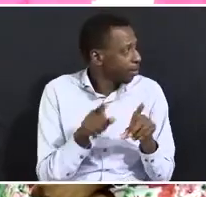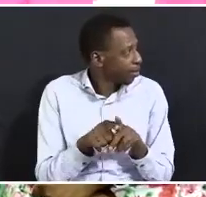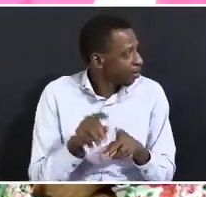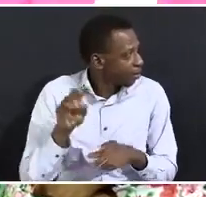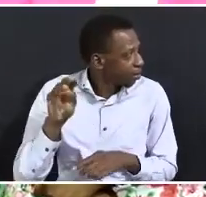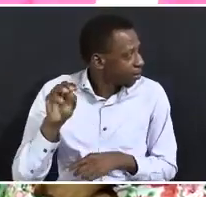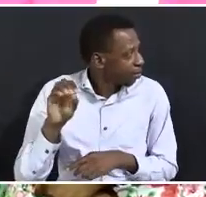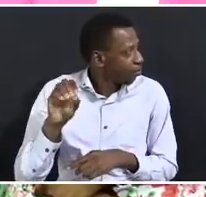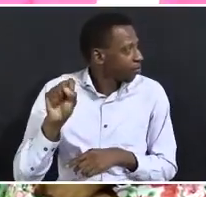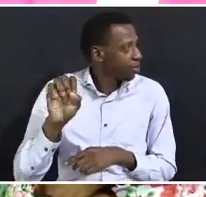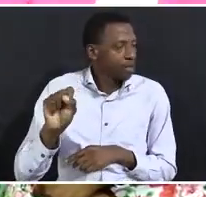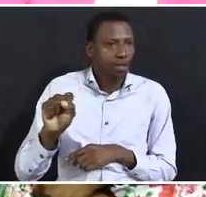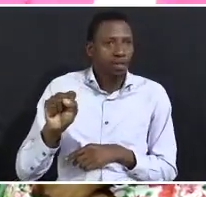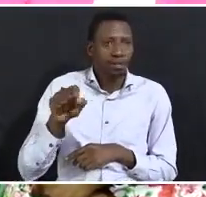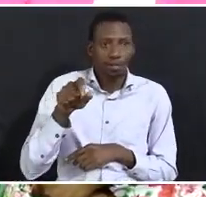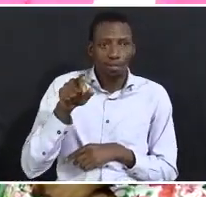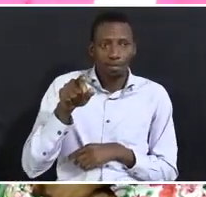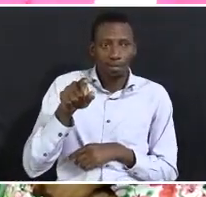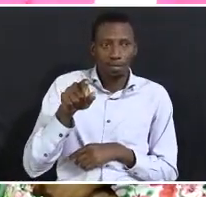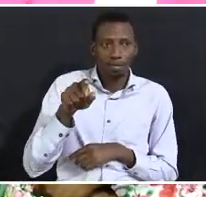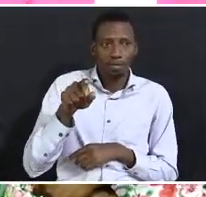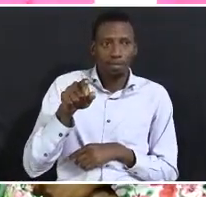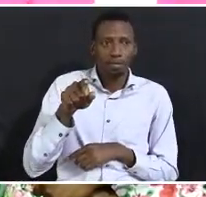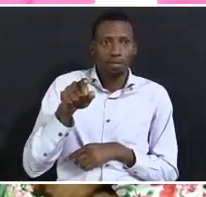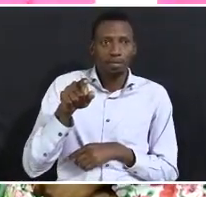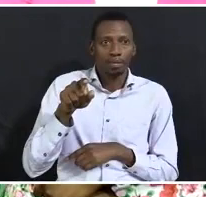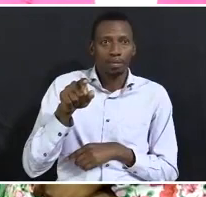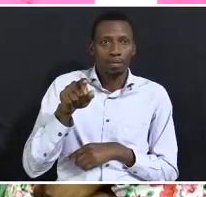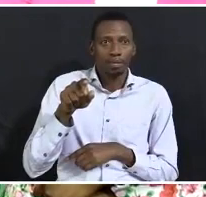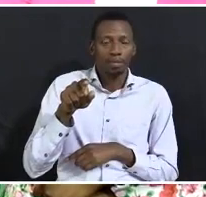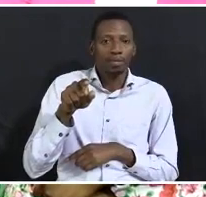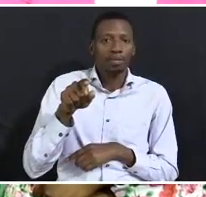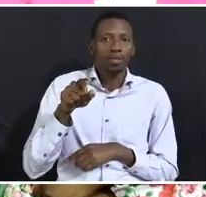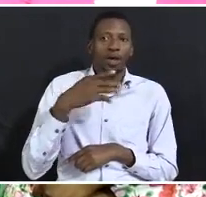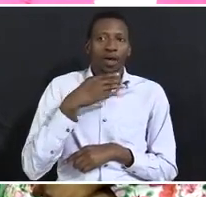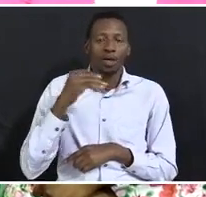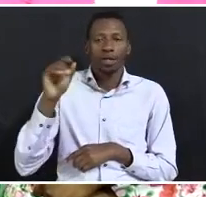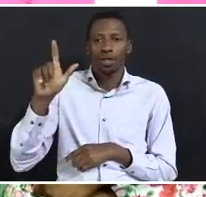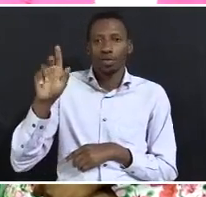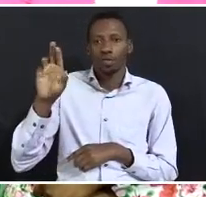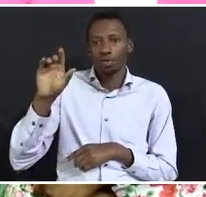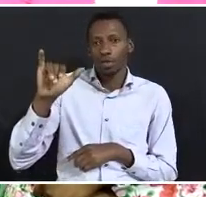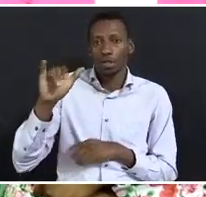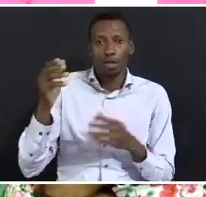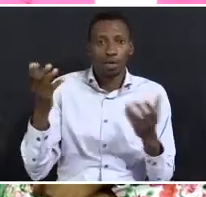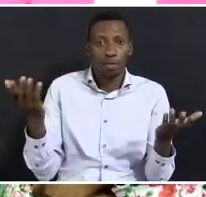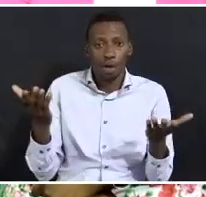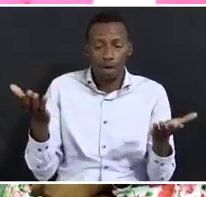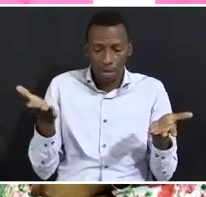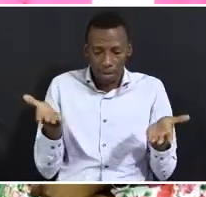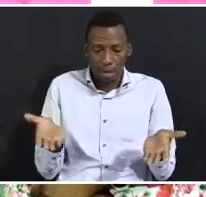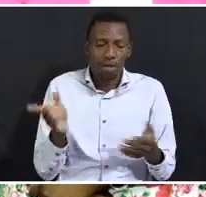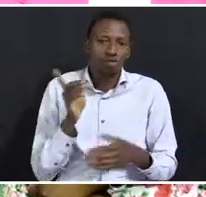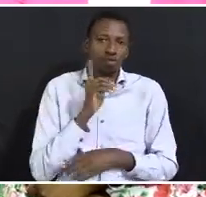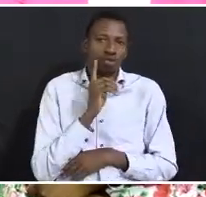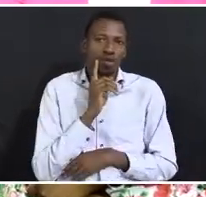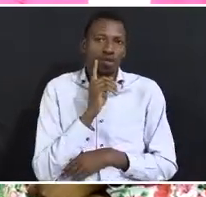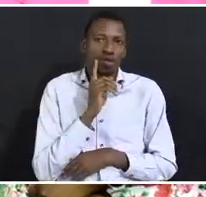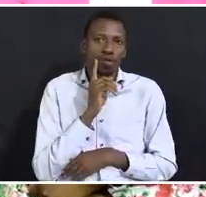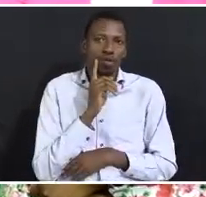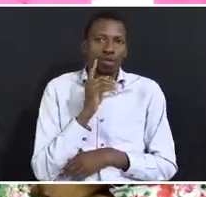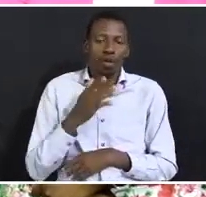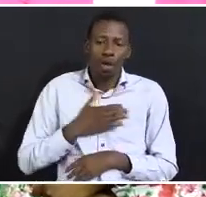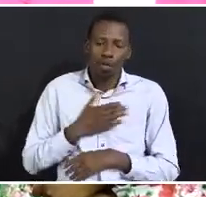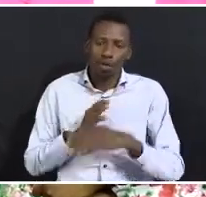Moses will be, the marriage for Moses and Sister Lucy will be taking place here tomorrow. Our